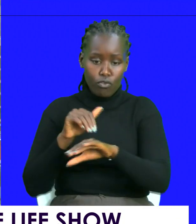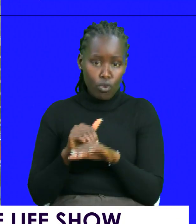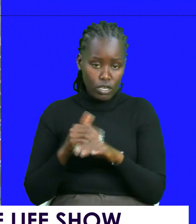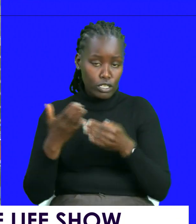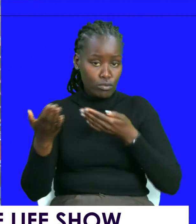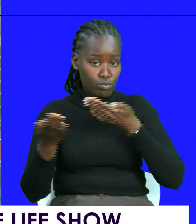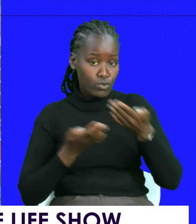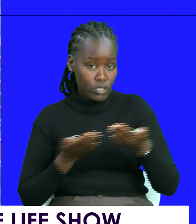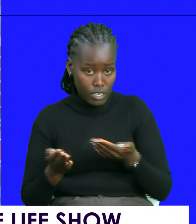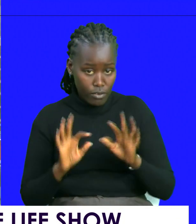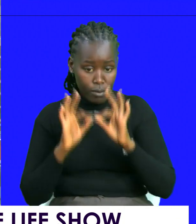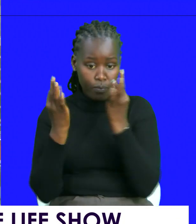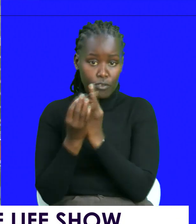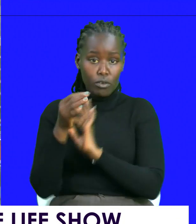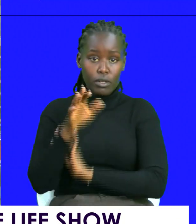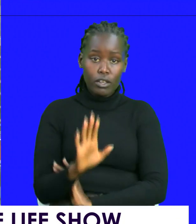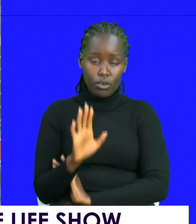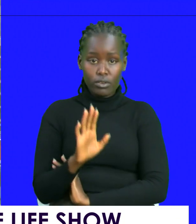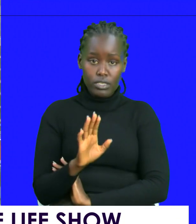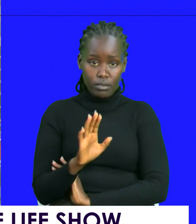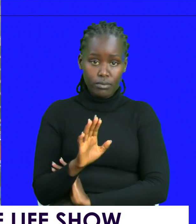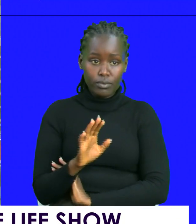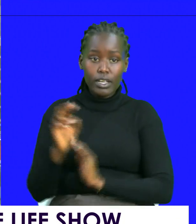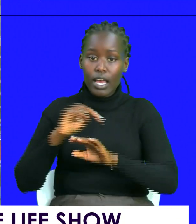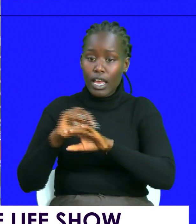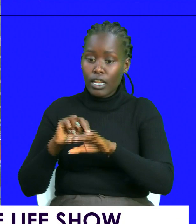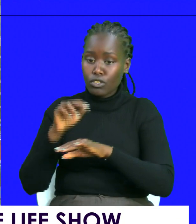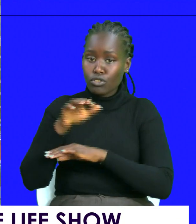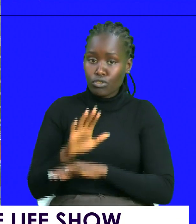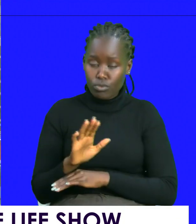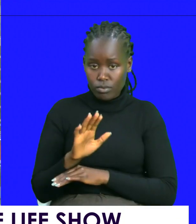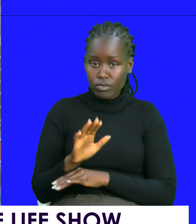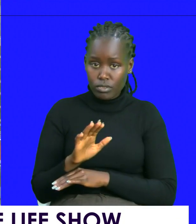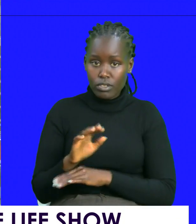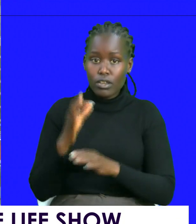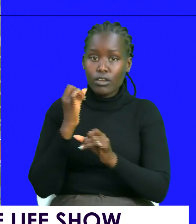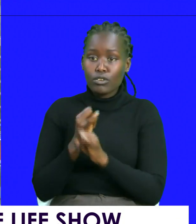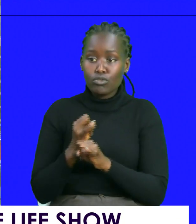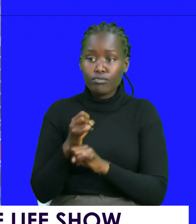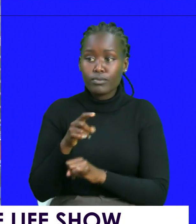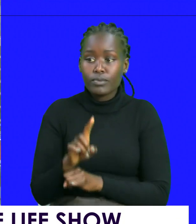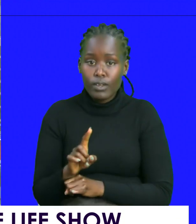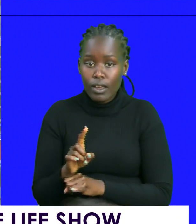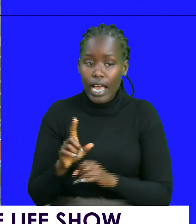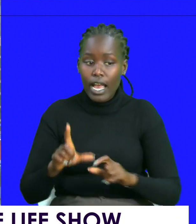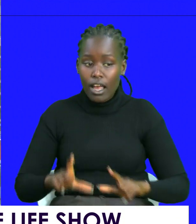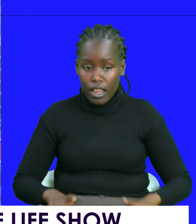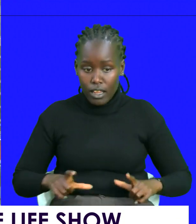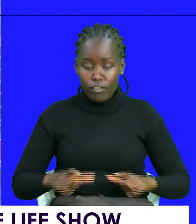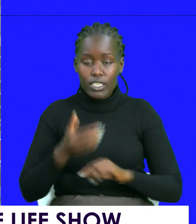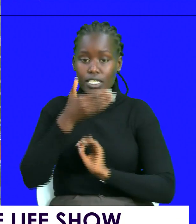serve. Your family is your territory. Your nation is your territory. Your job is your territory. Leave it better than you left